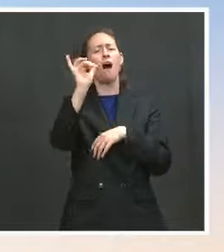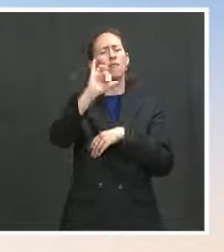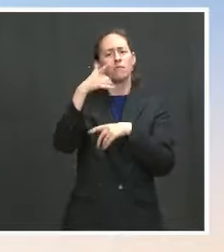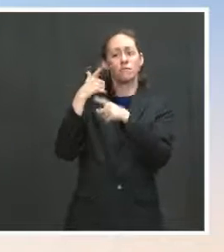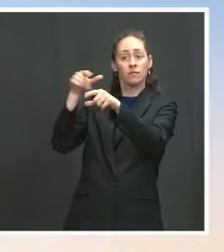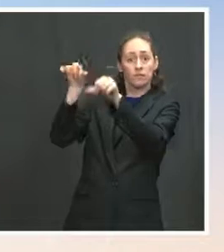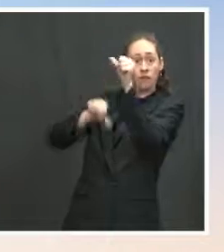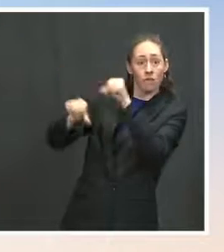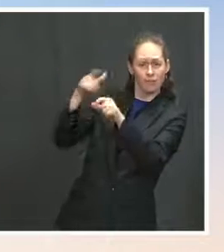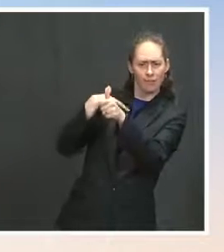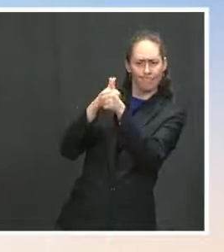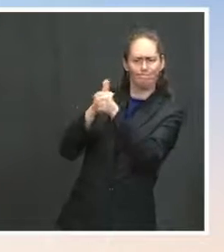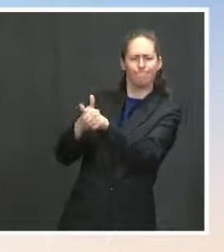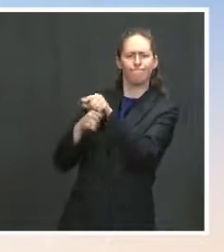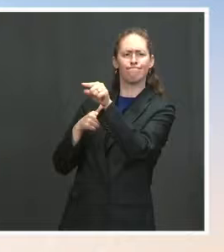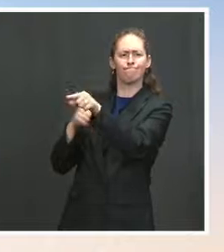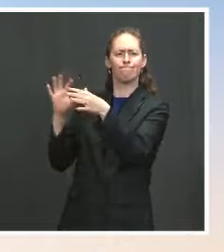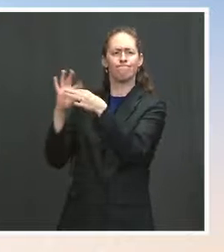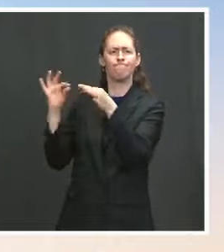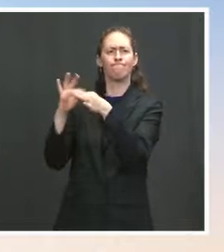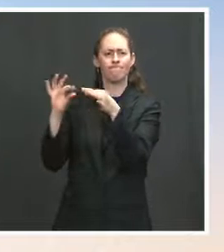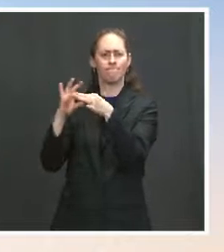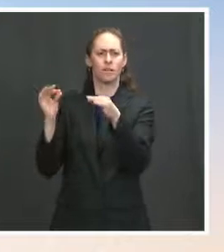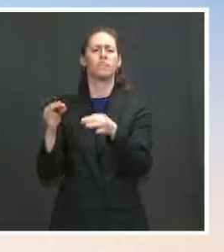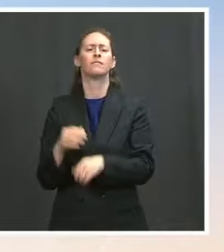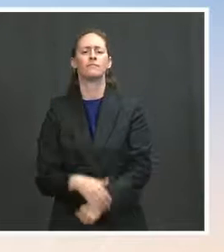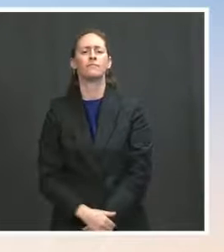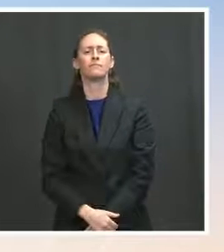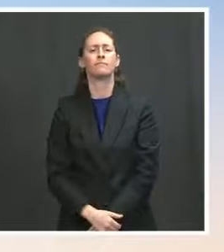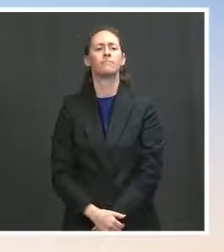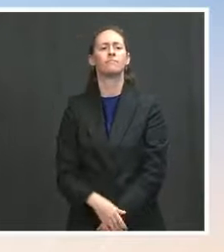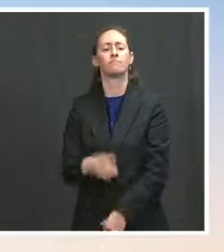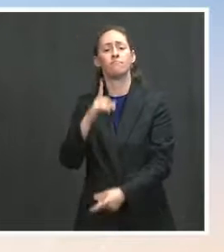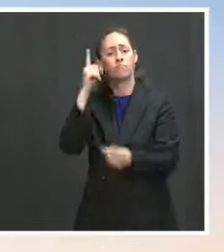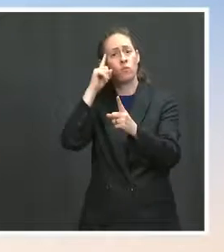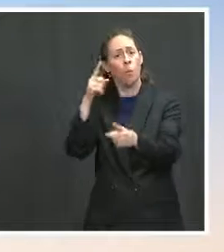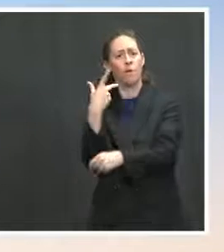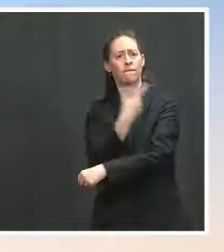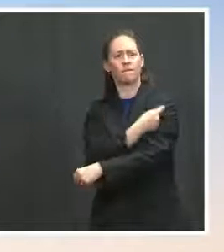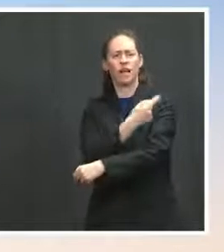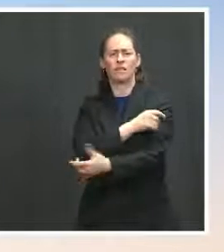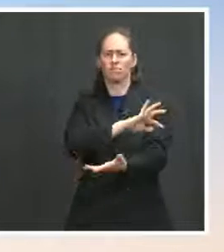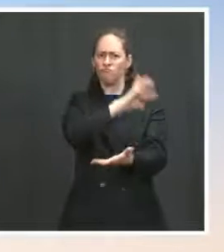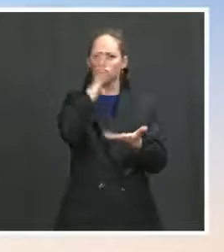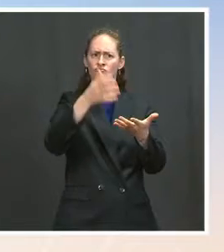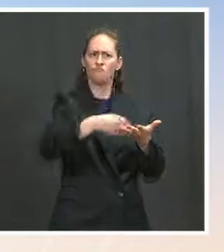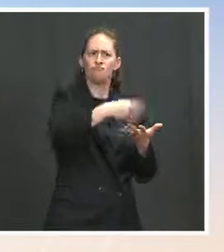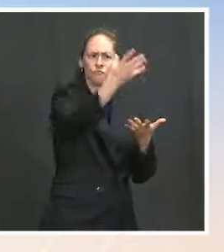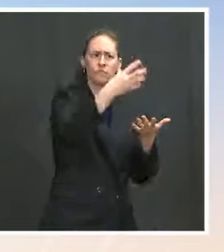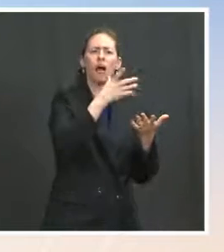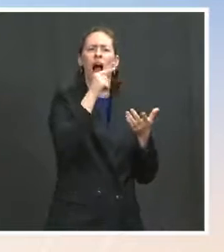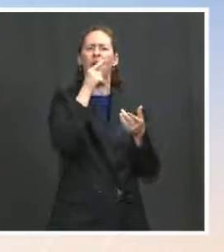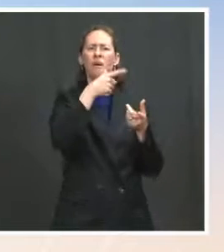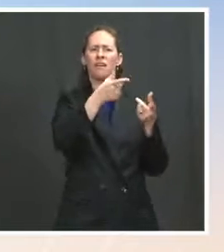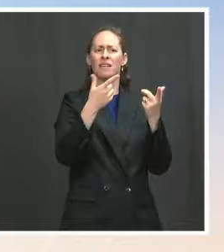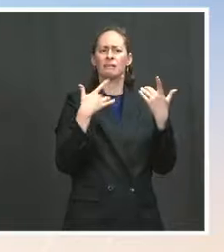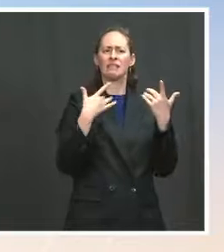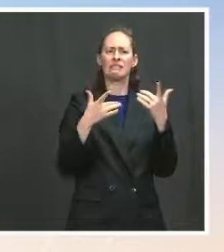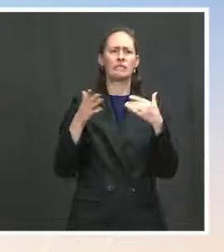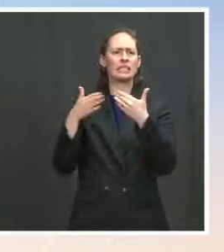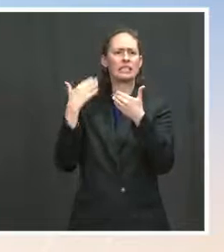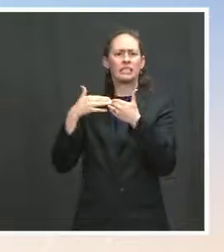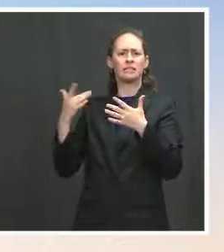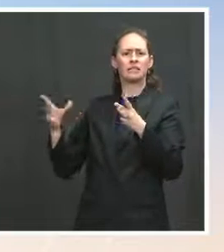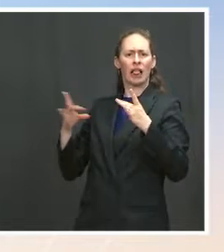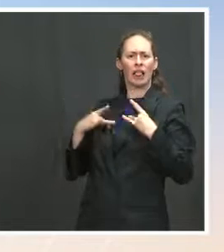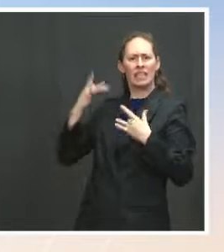populations across different regions and those most at risk, as well as nations experiencing surges, high burdens of disease, or low vaccination rates.